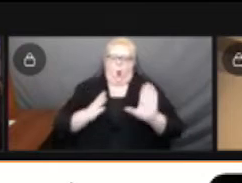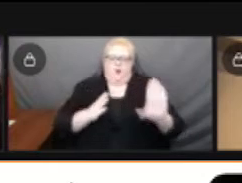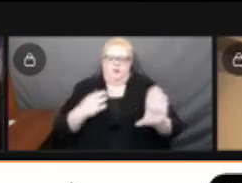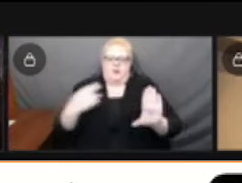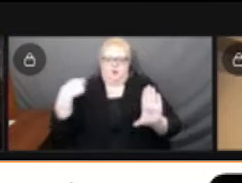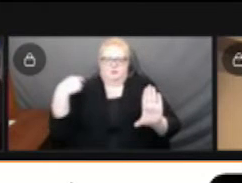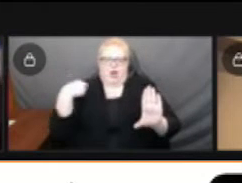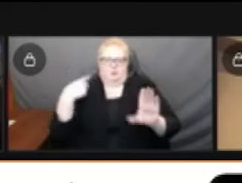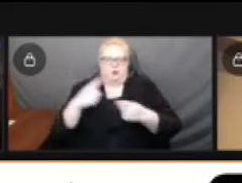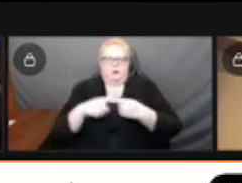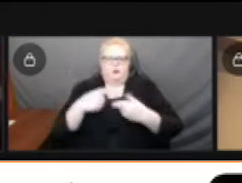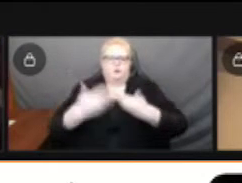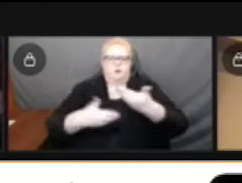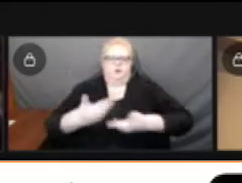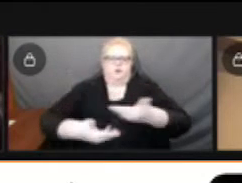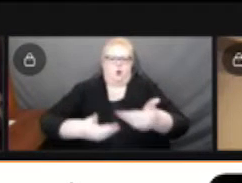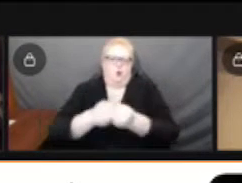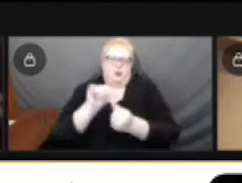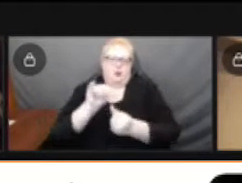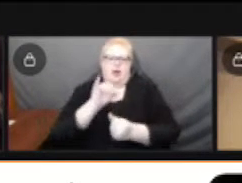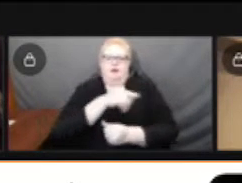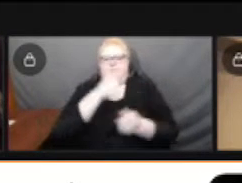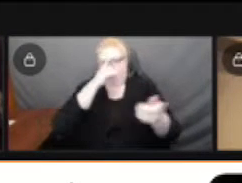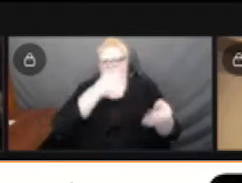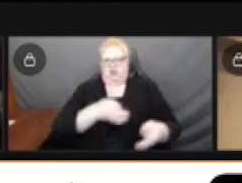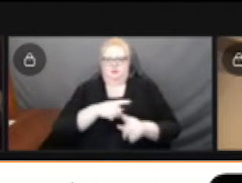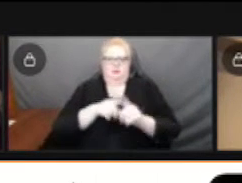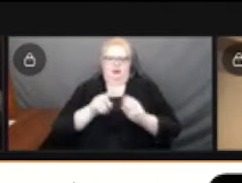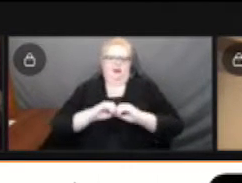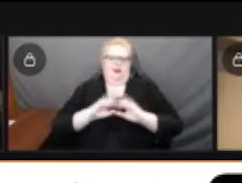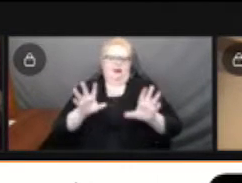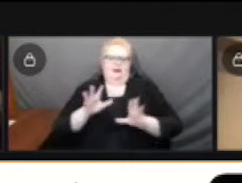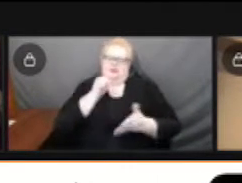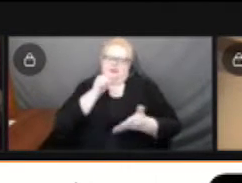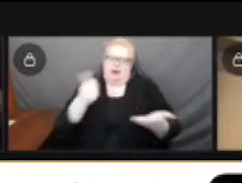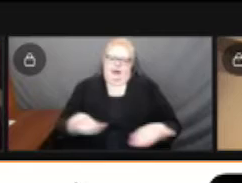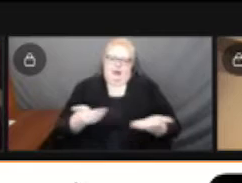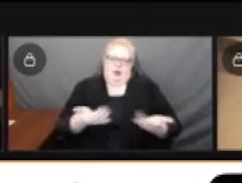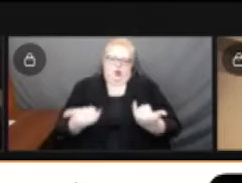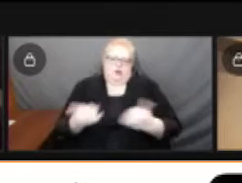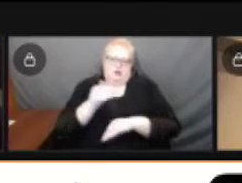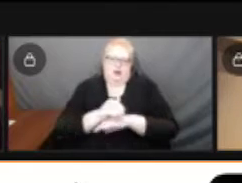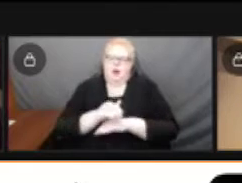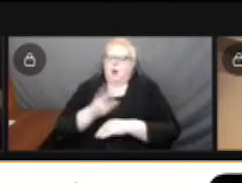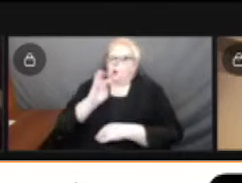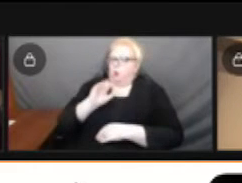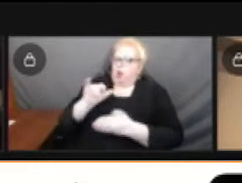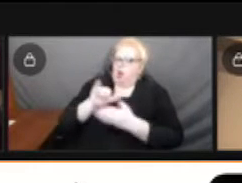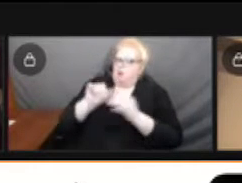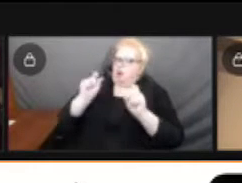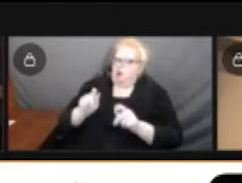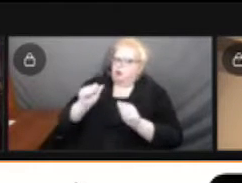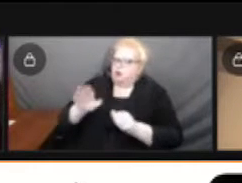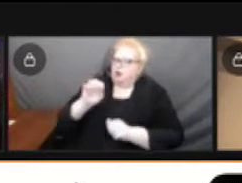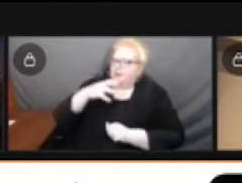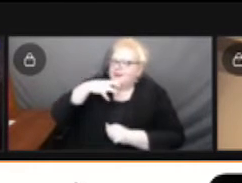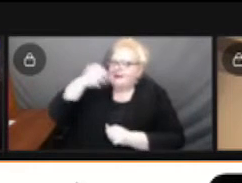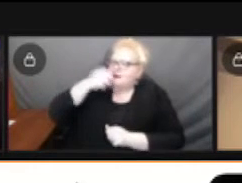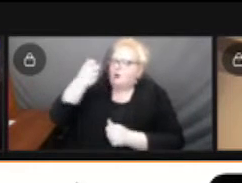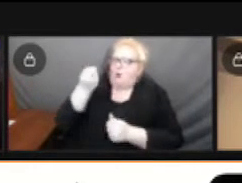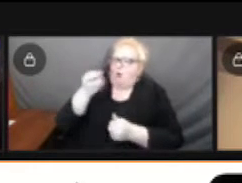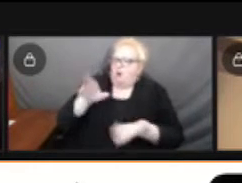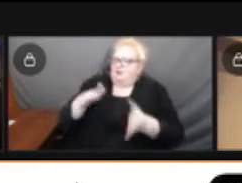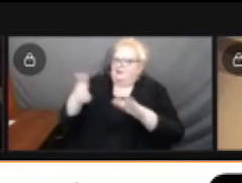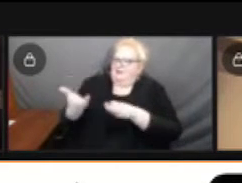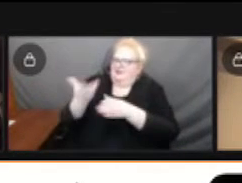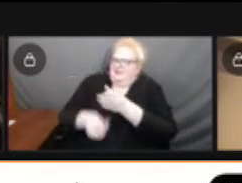he so chooses, and, obviously, he's not here, tonight. well, that person could be elderly or they could be deceased. I don't know.